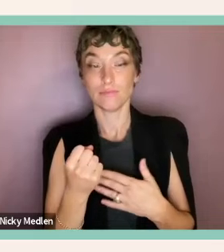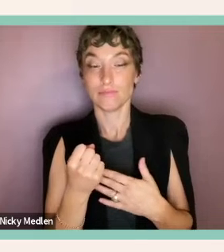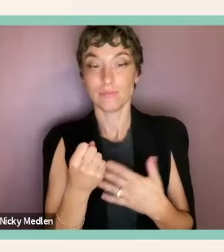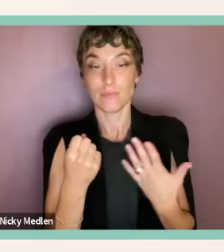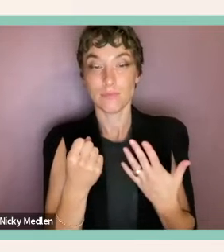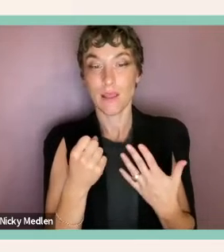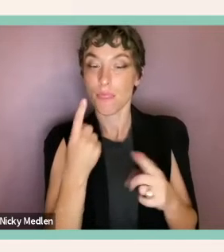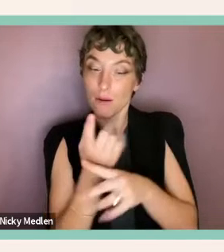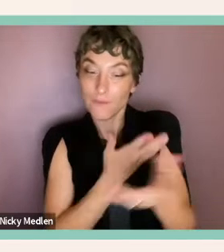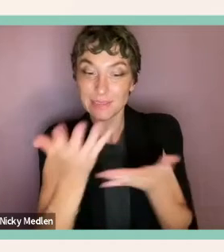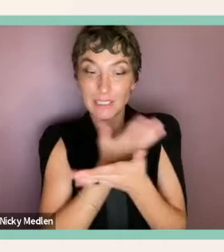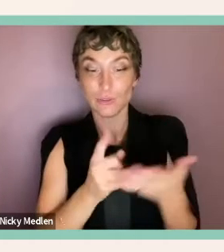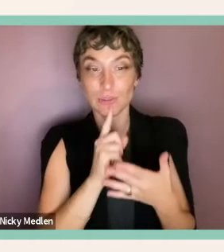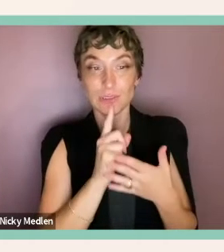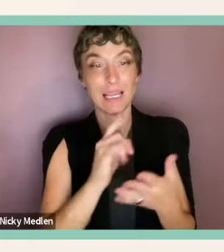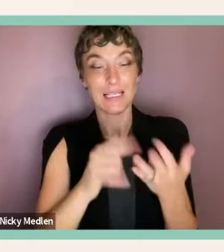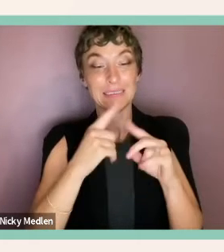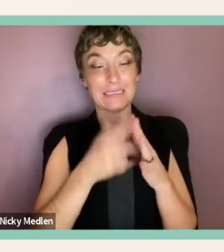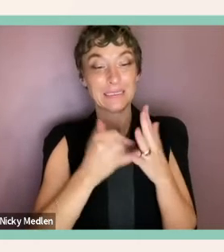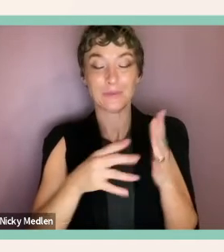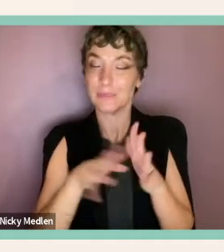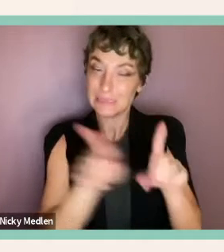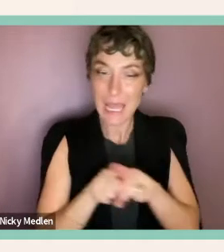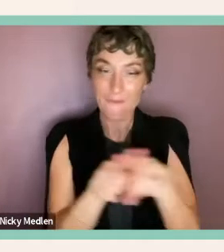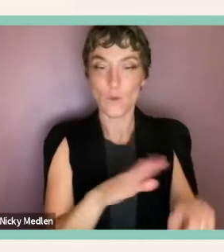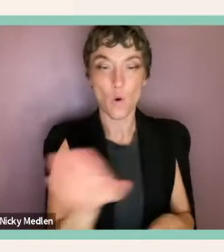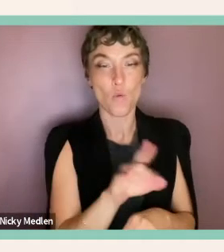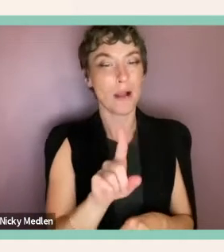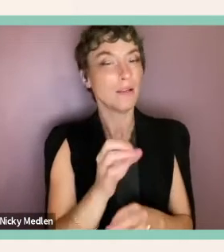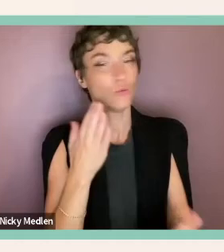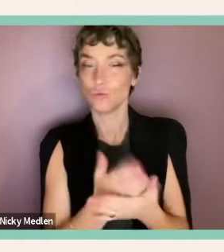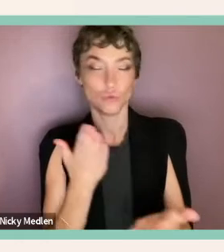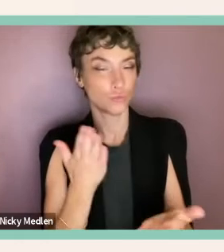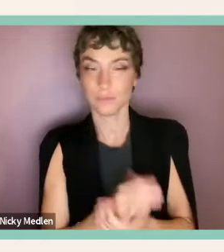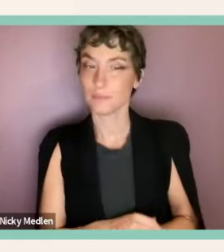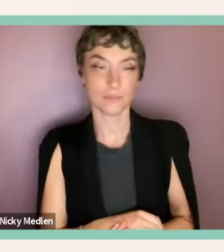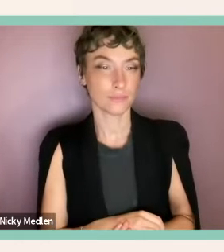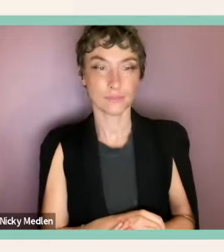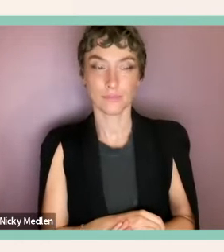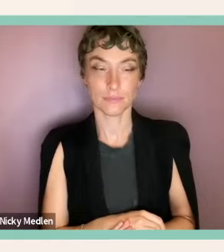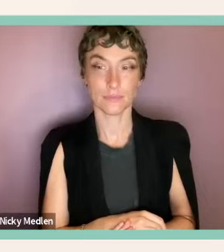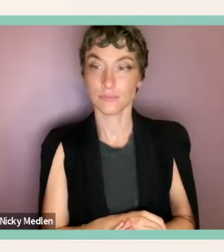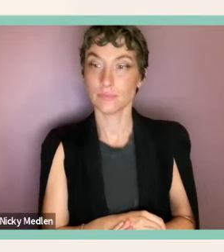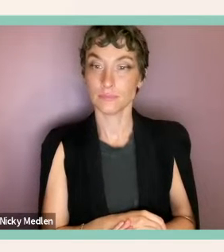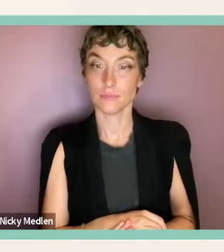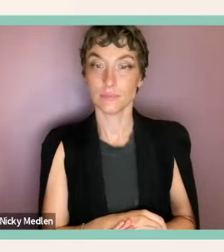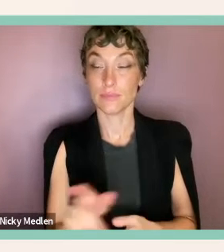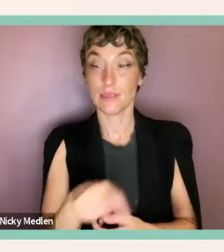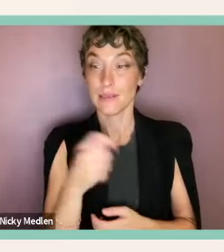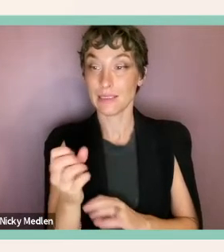that there's complexities. Right? Thanks, Mike. Next one.